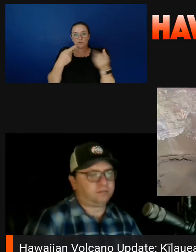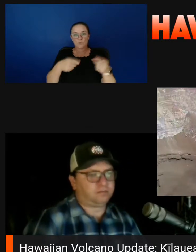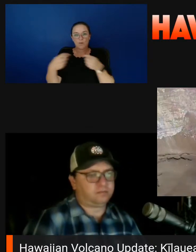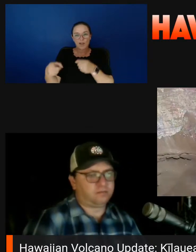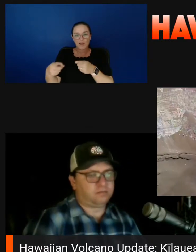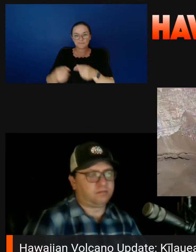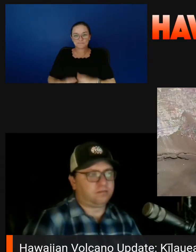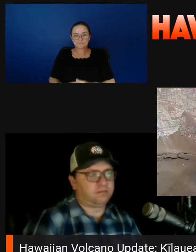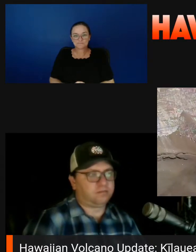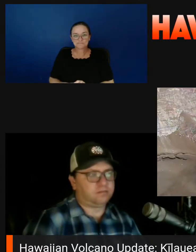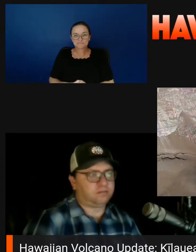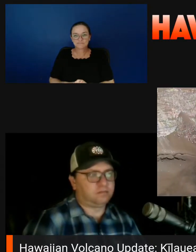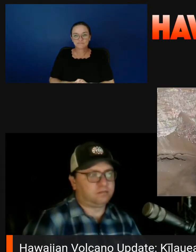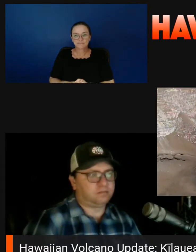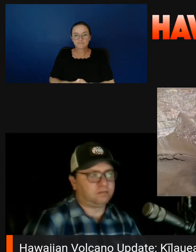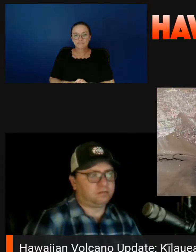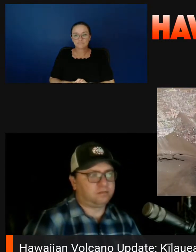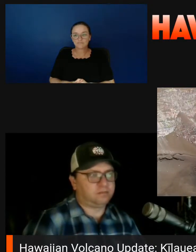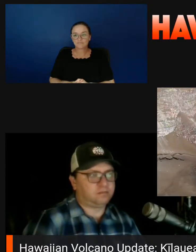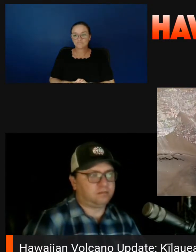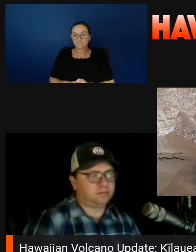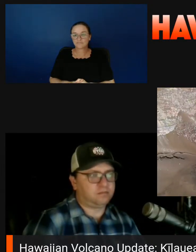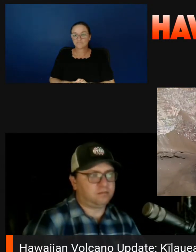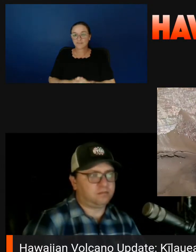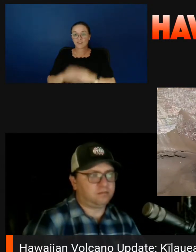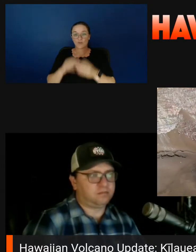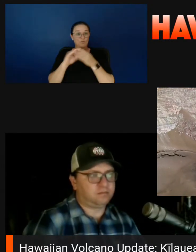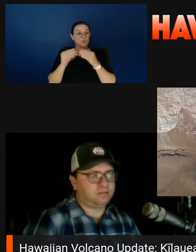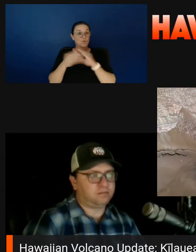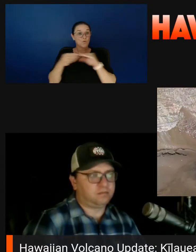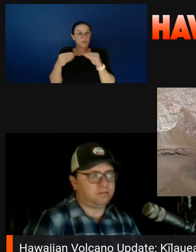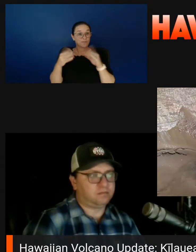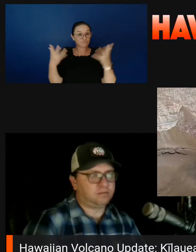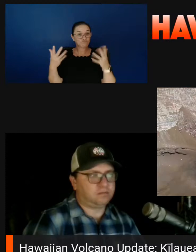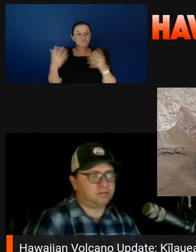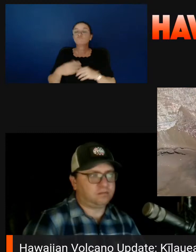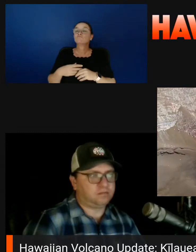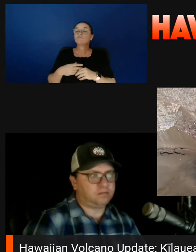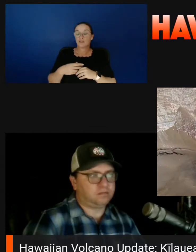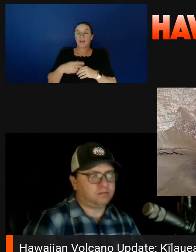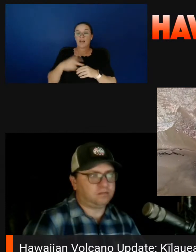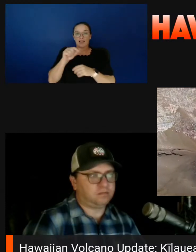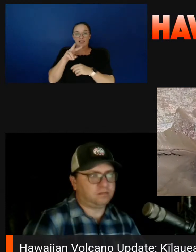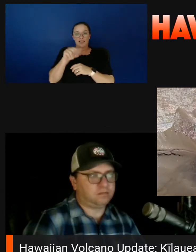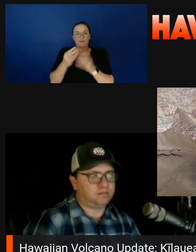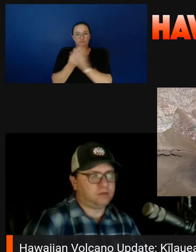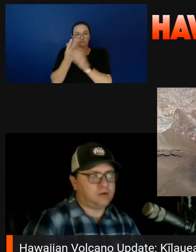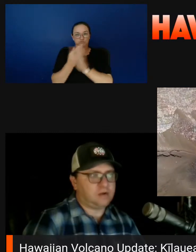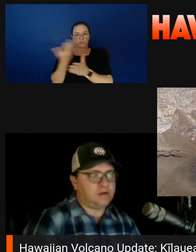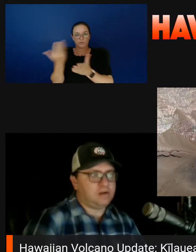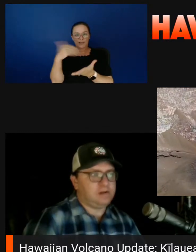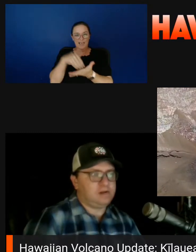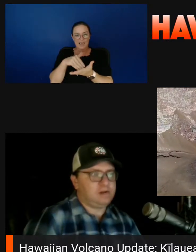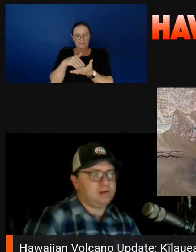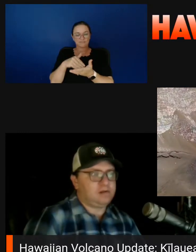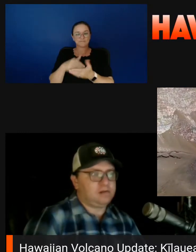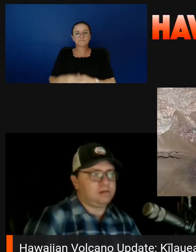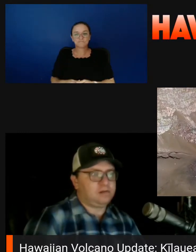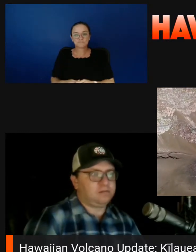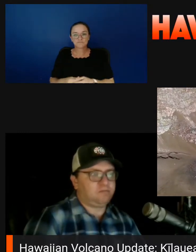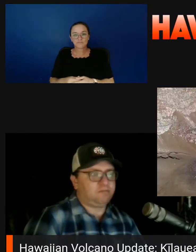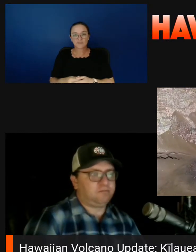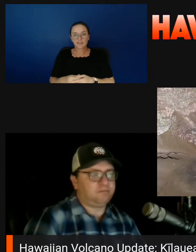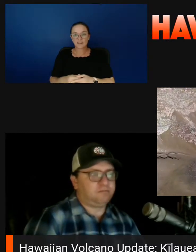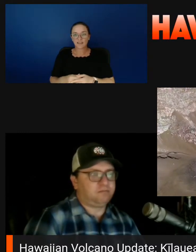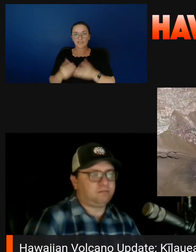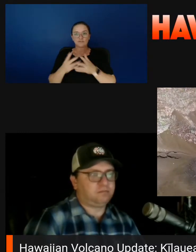right? So that's really the story. It's been lava's back at the summit, and so lots to see.